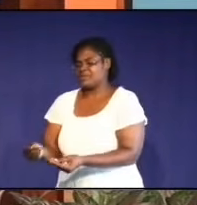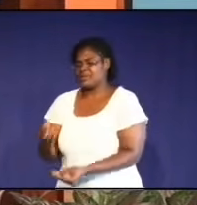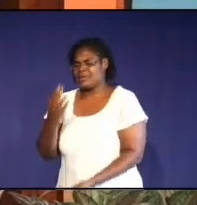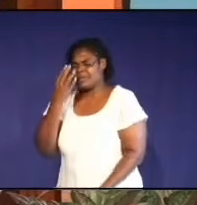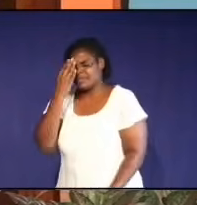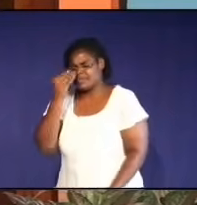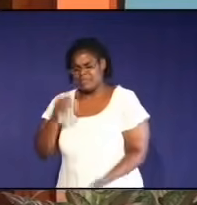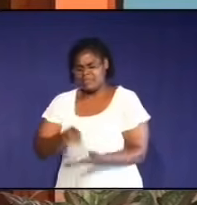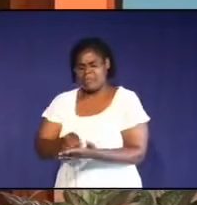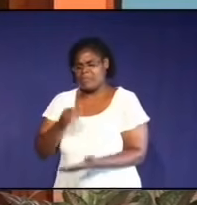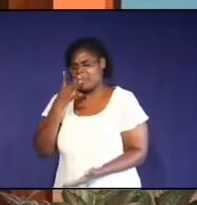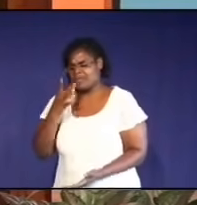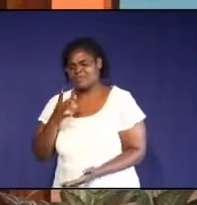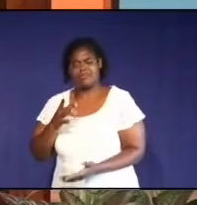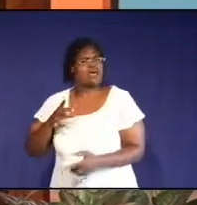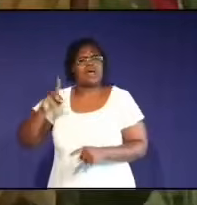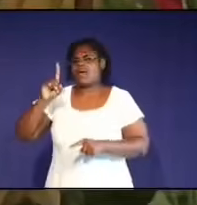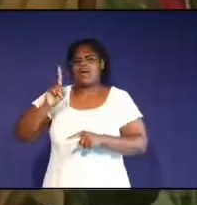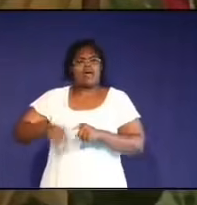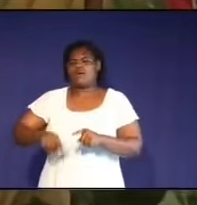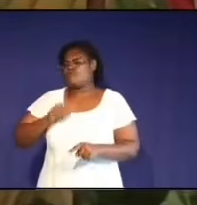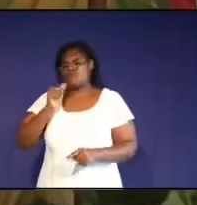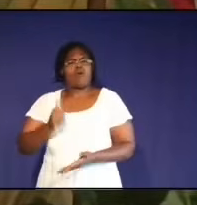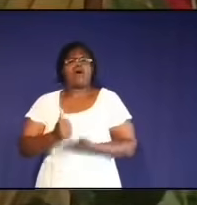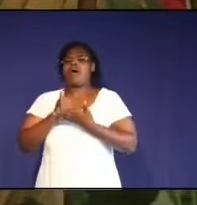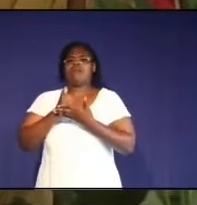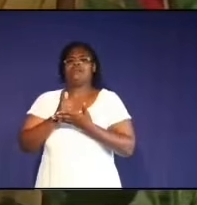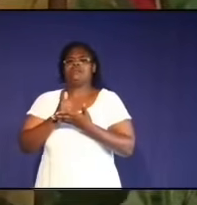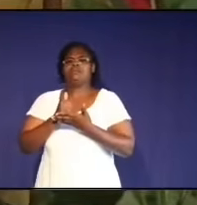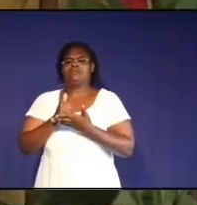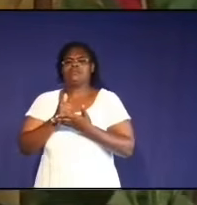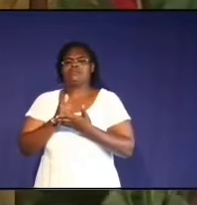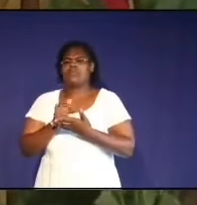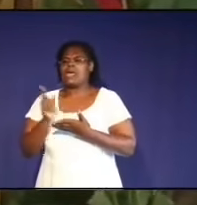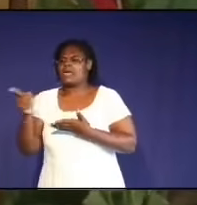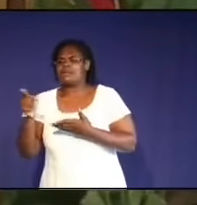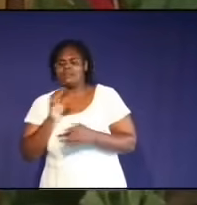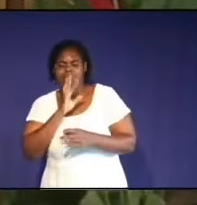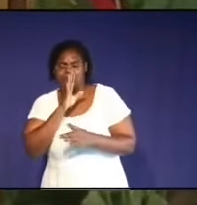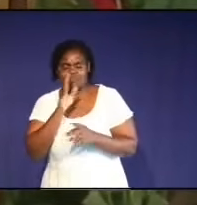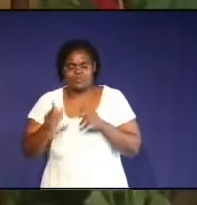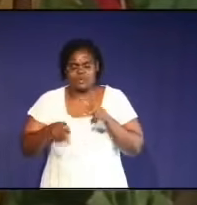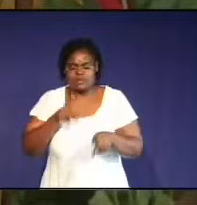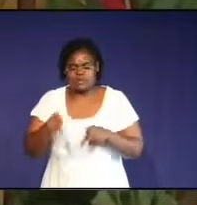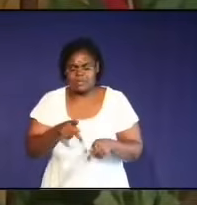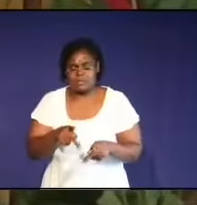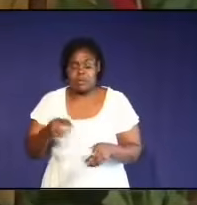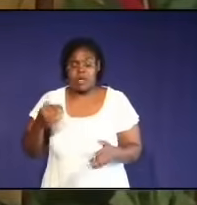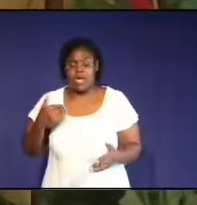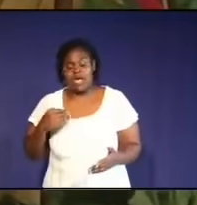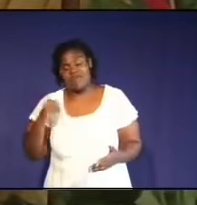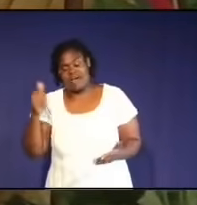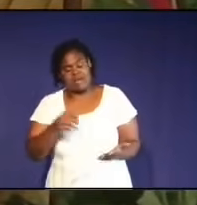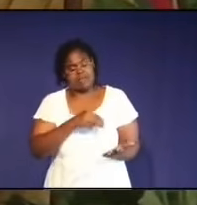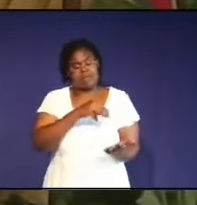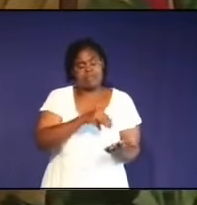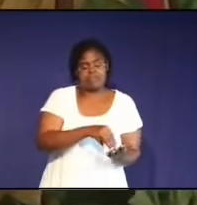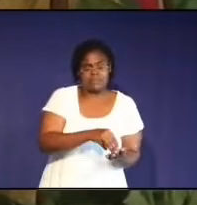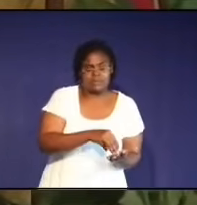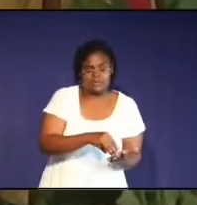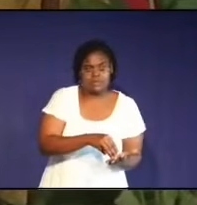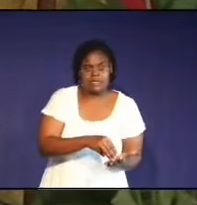and it can't help them. I've talked to folk on medication intended